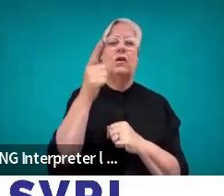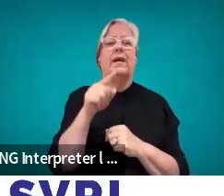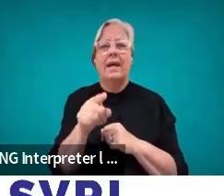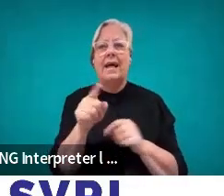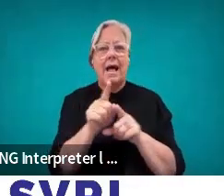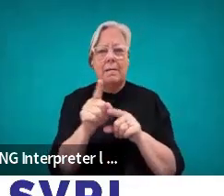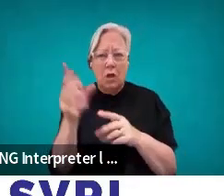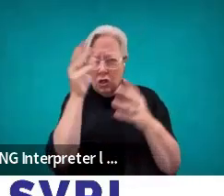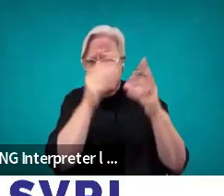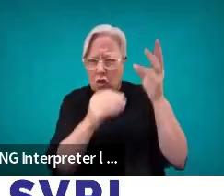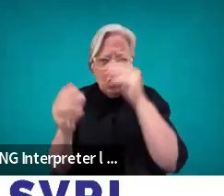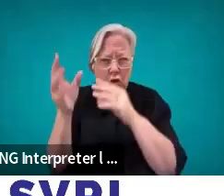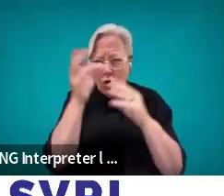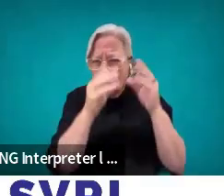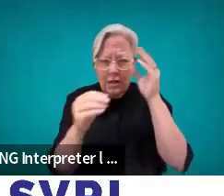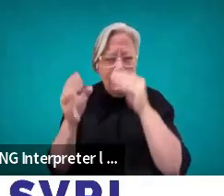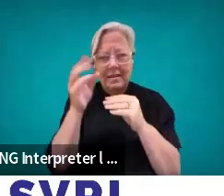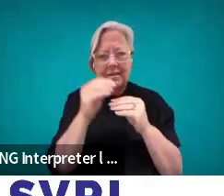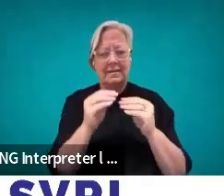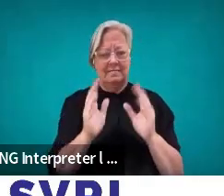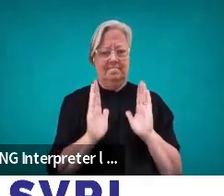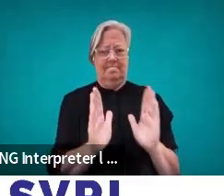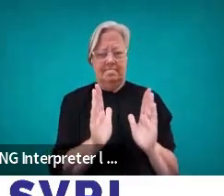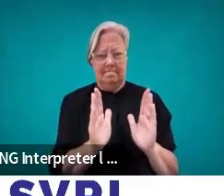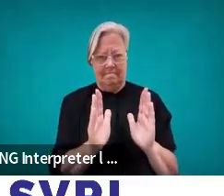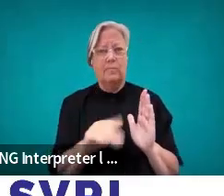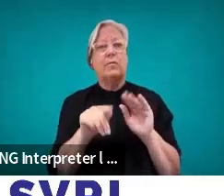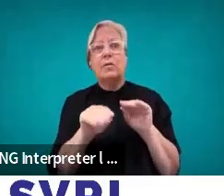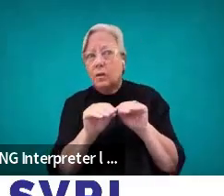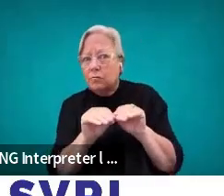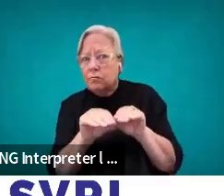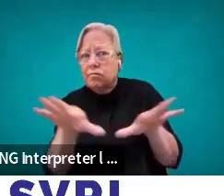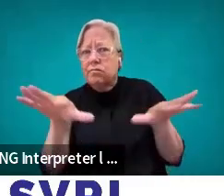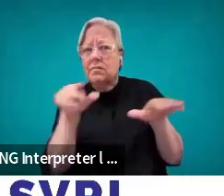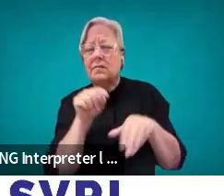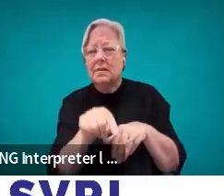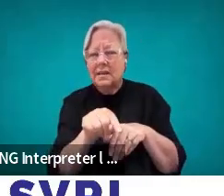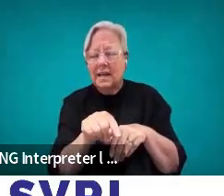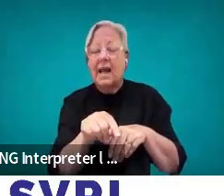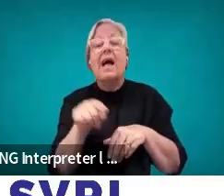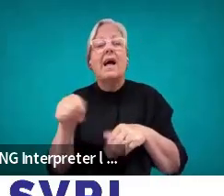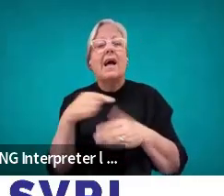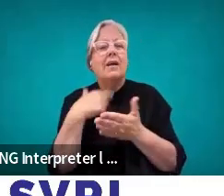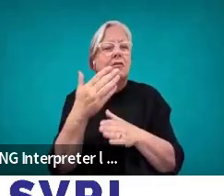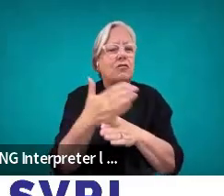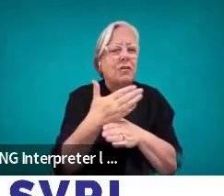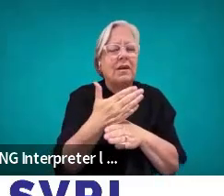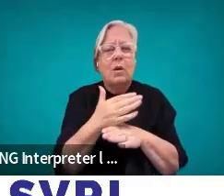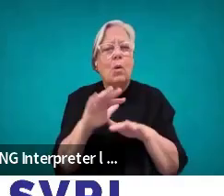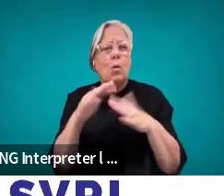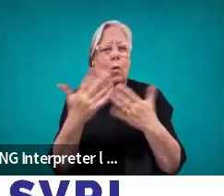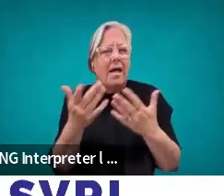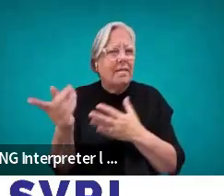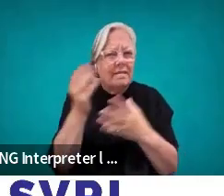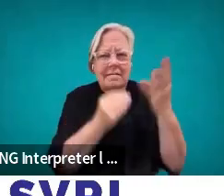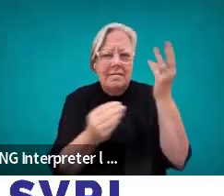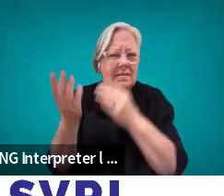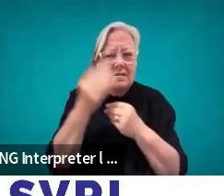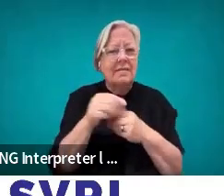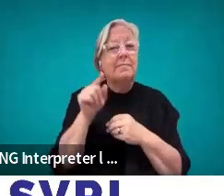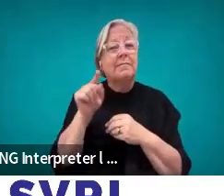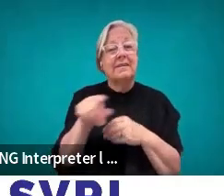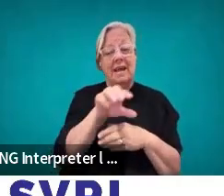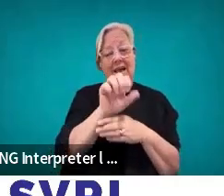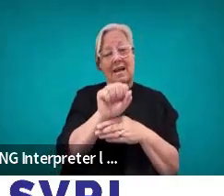which had a strong focus on sharing the key insights from the SVRI Forum in 2024, which I